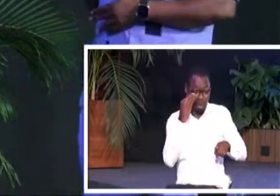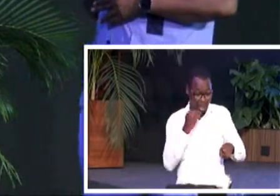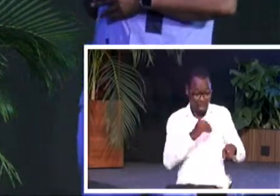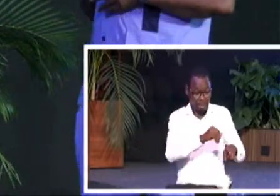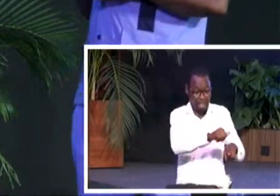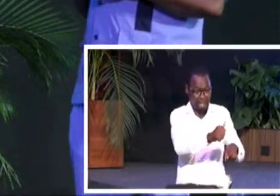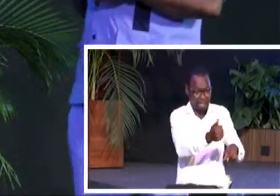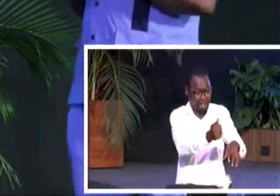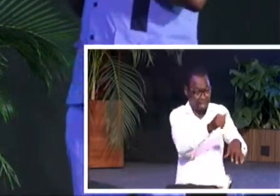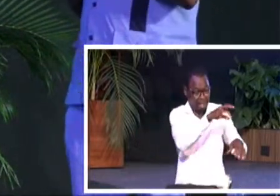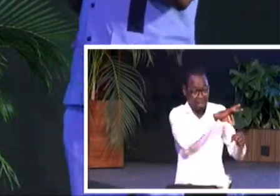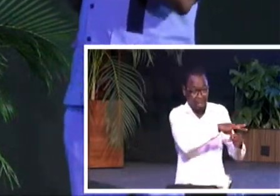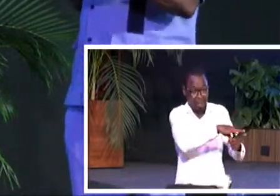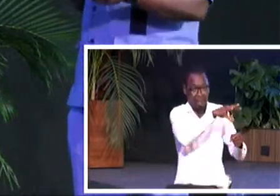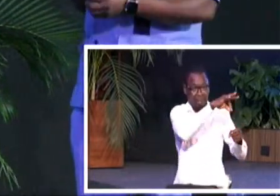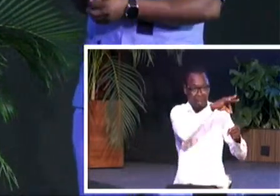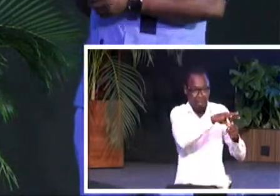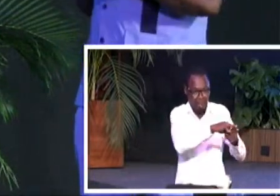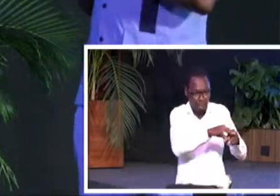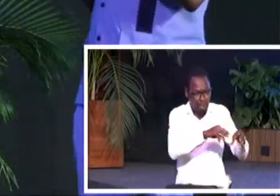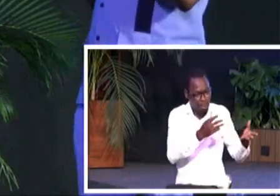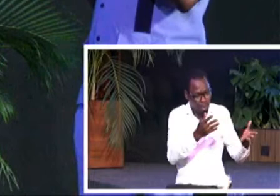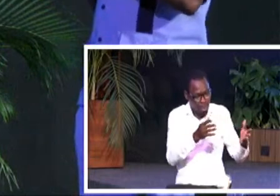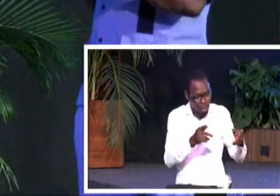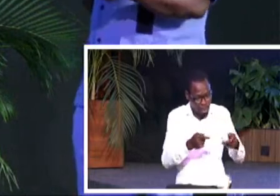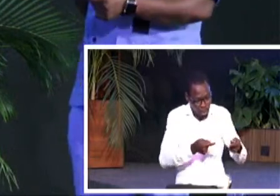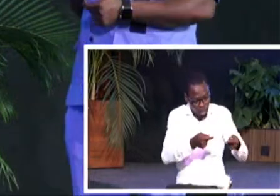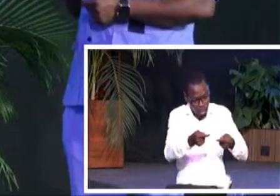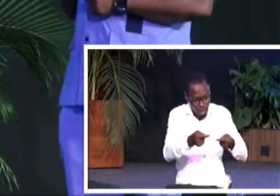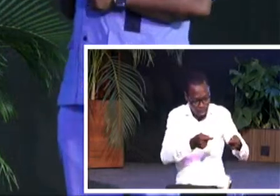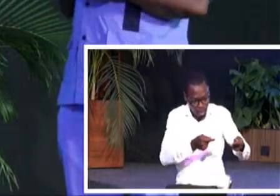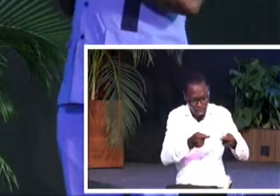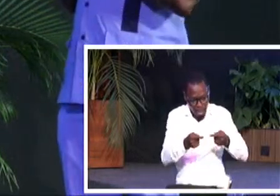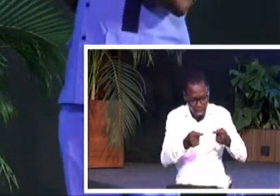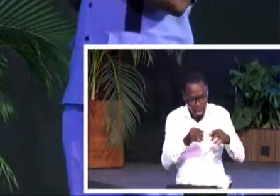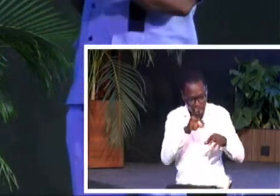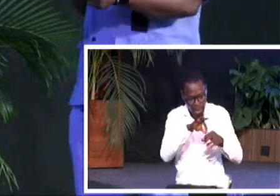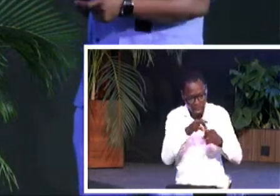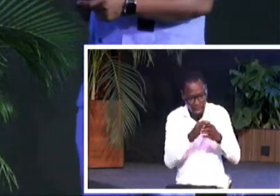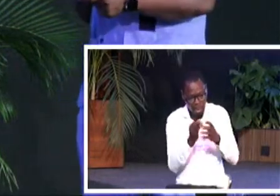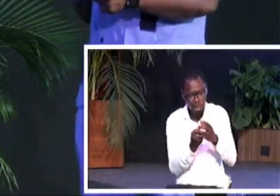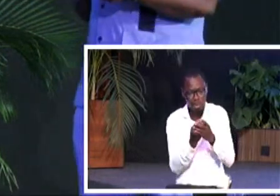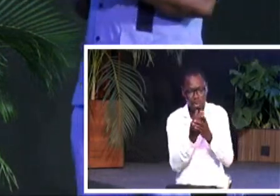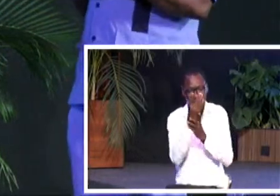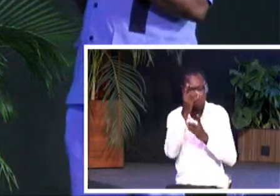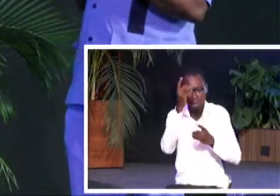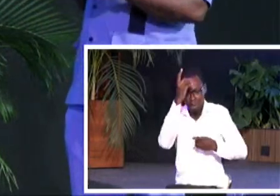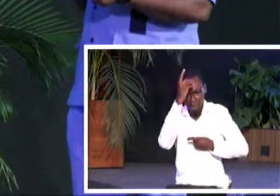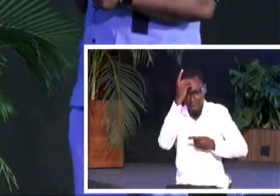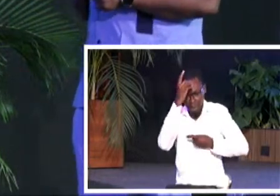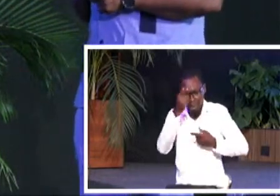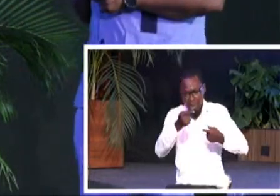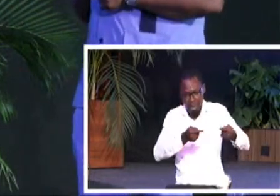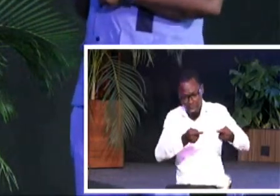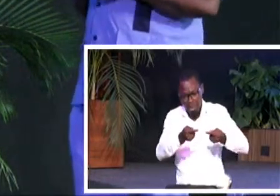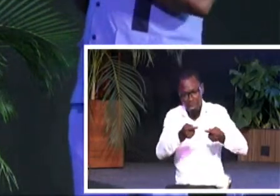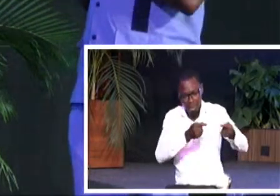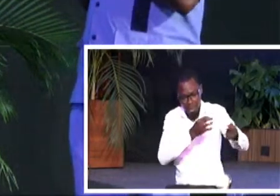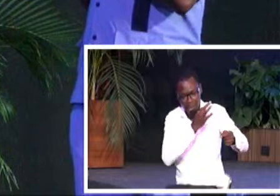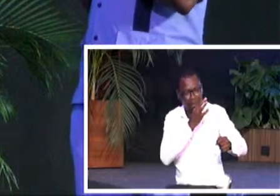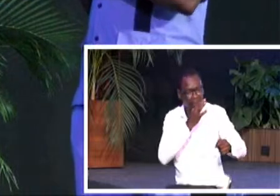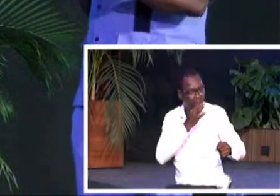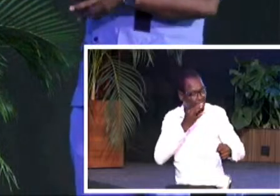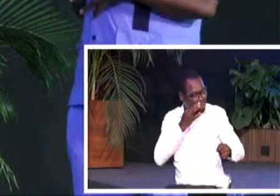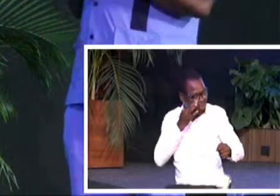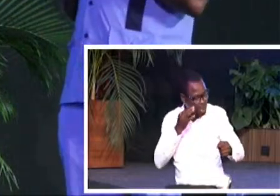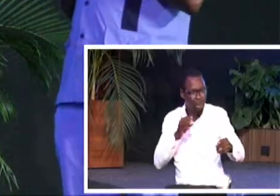monitoring the plants, the yield level, making sure disease control is taken care of, and they